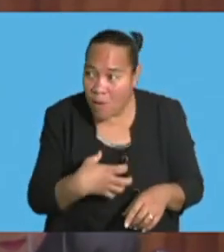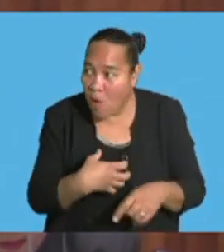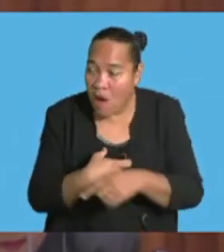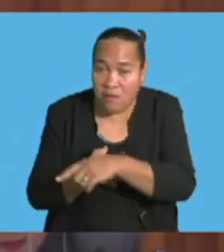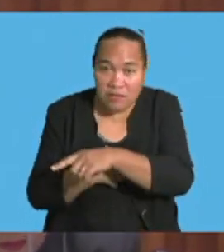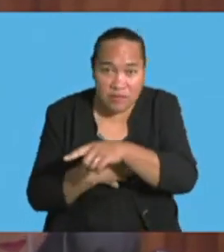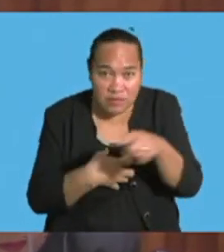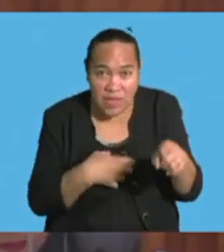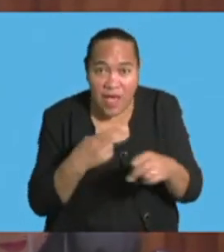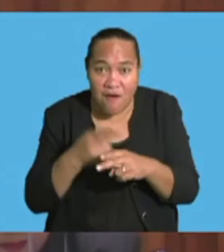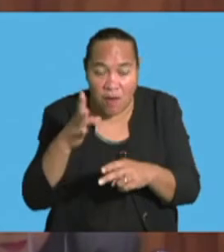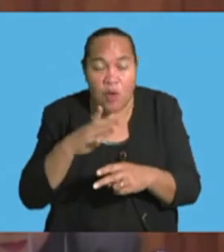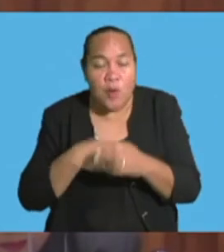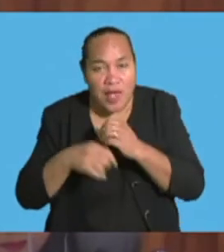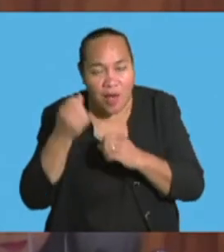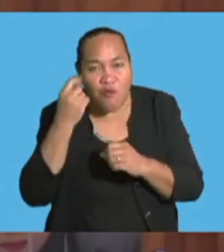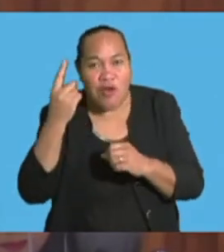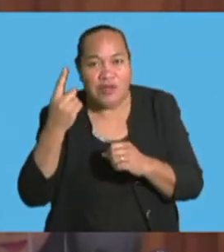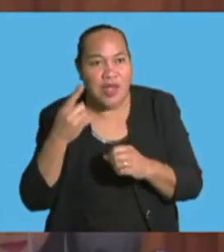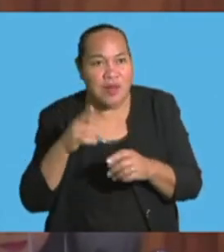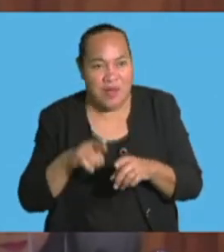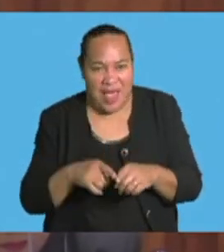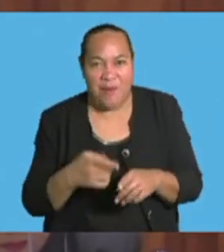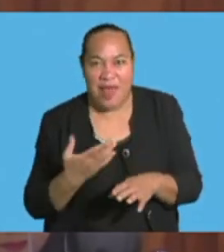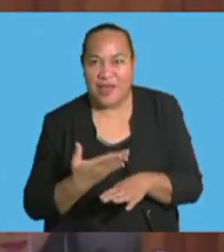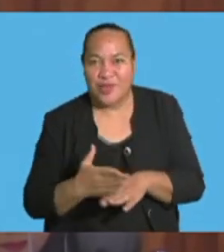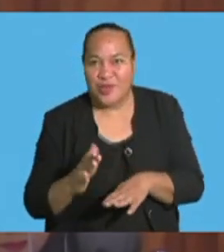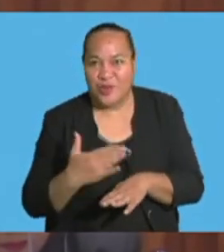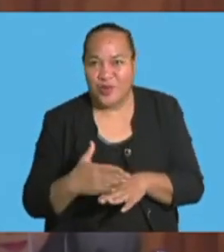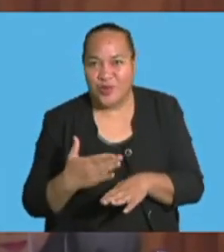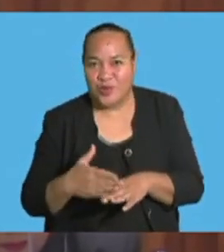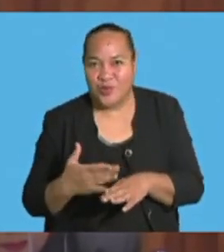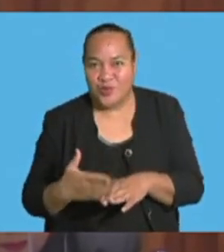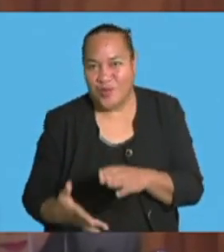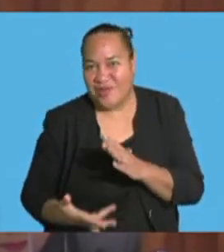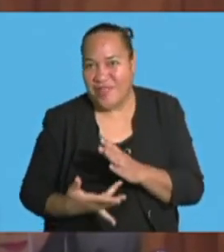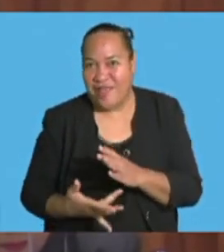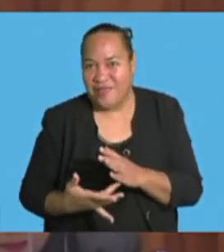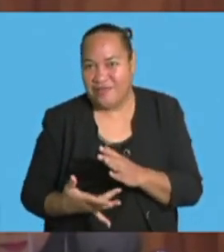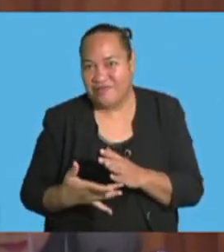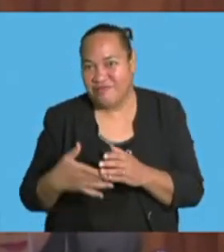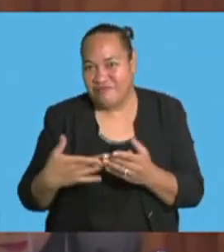will create a modern sugar industry in the near future.